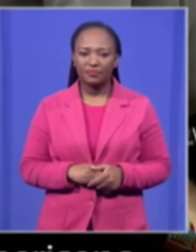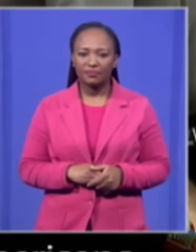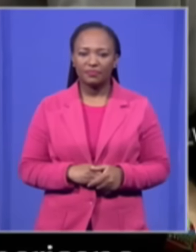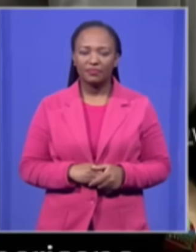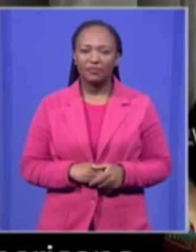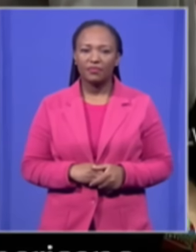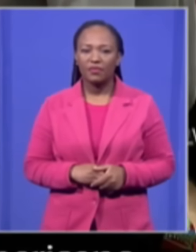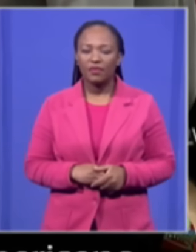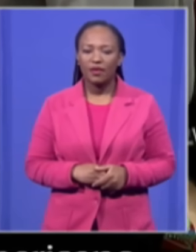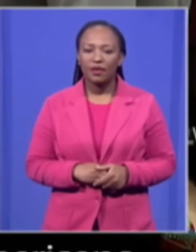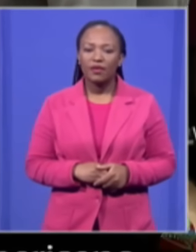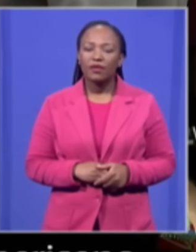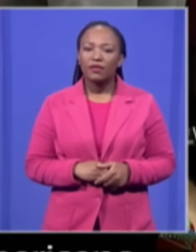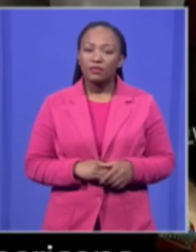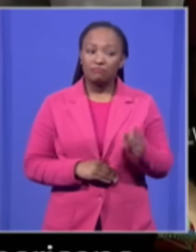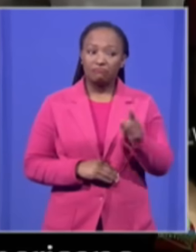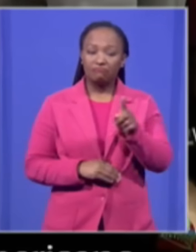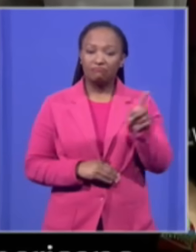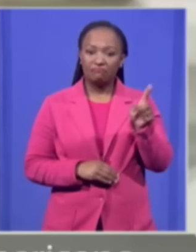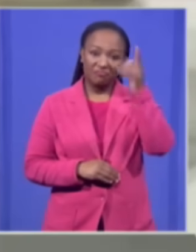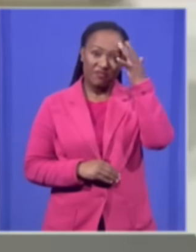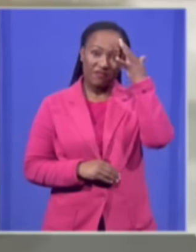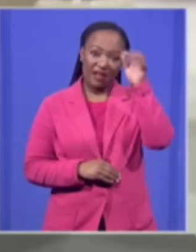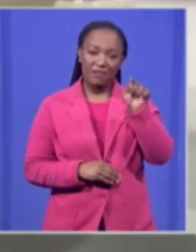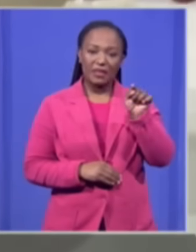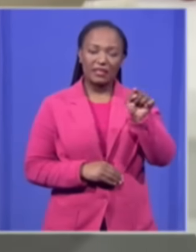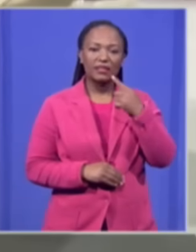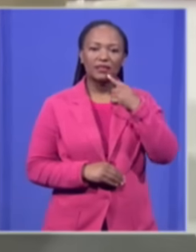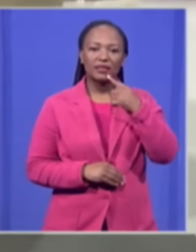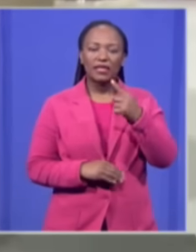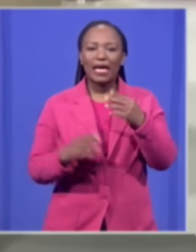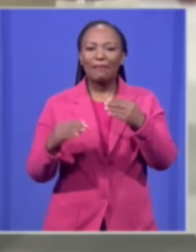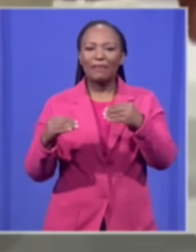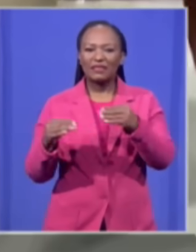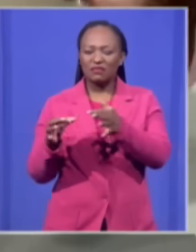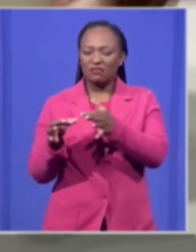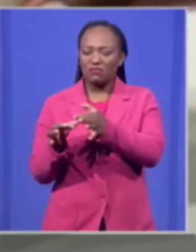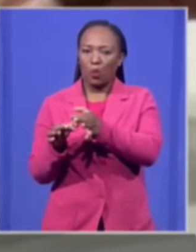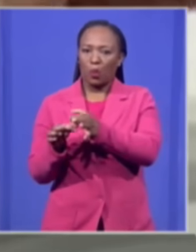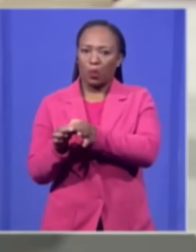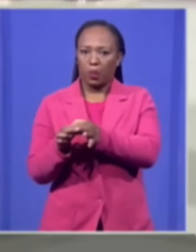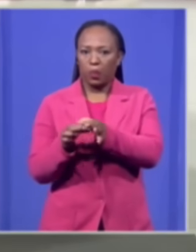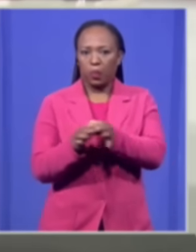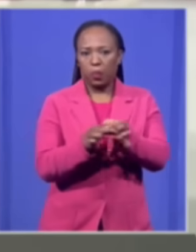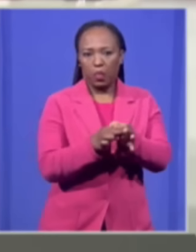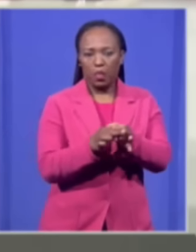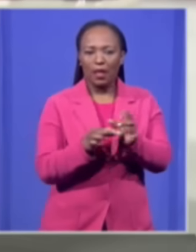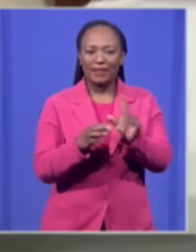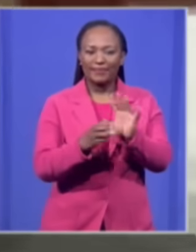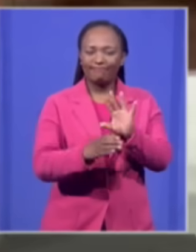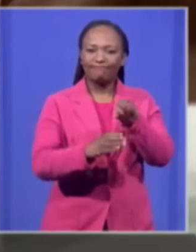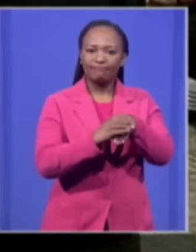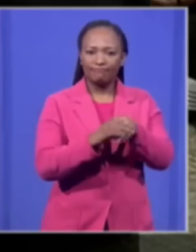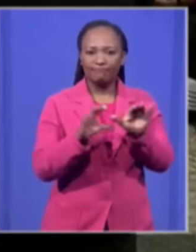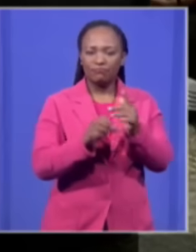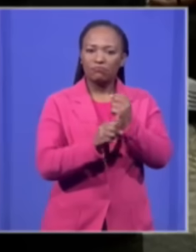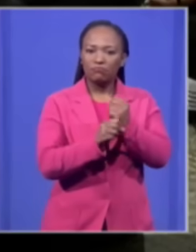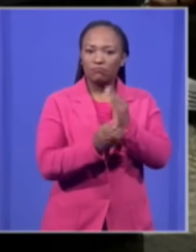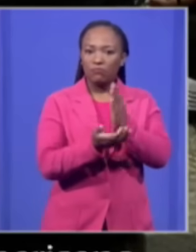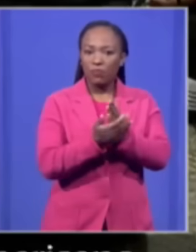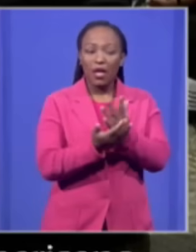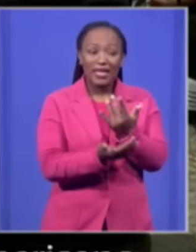Batlhatlheledi ba puso ba gatelela gangwe le gape gore di-cooperative le dikgwebo potlana di botlhokwa thata mo go netefatseng fa go nna le kgolo ikonomi e ungwelang batho